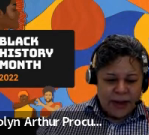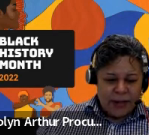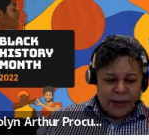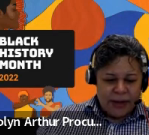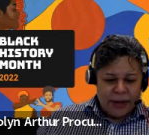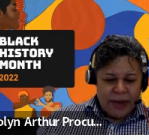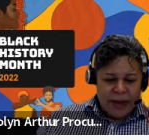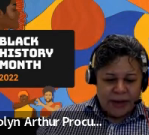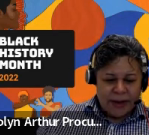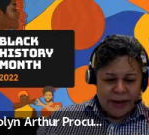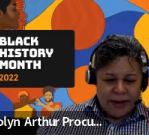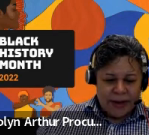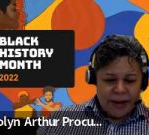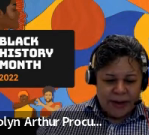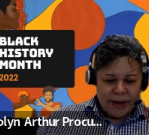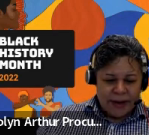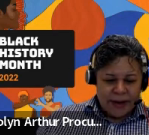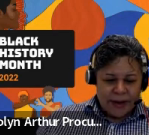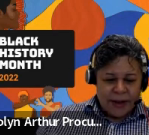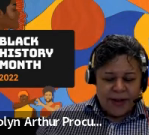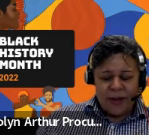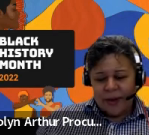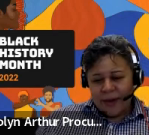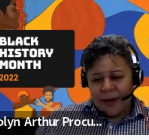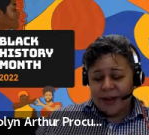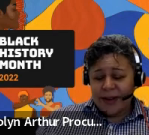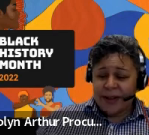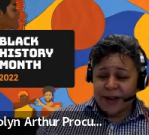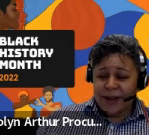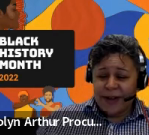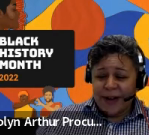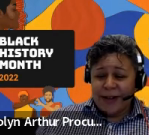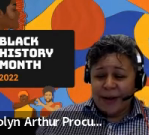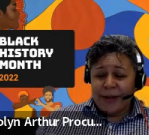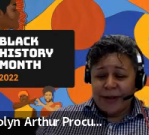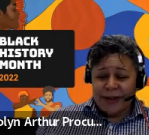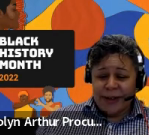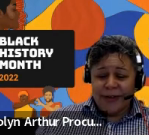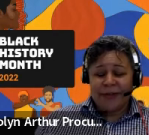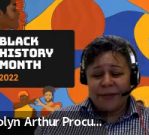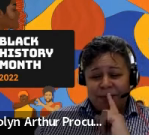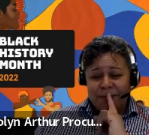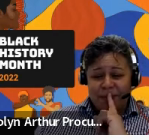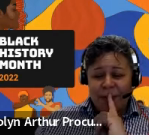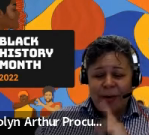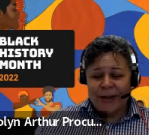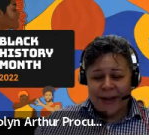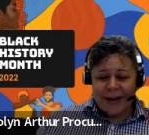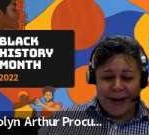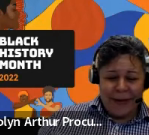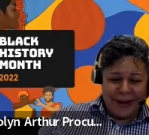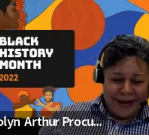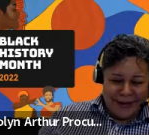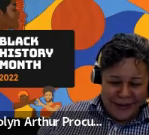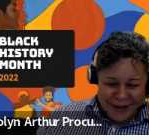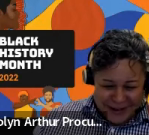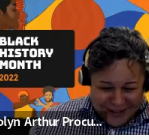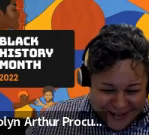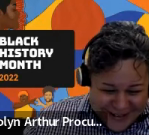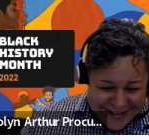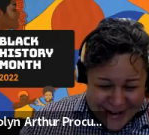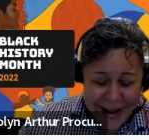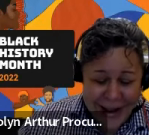Accommodation and material management. So this is a good demonstration of, what exactly am I looking